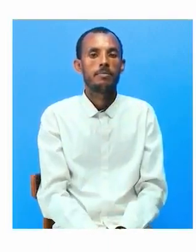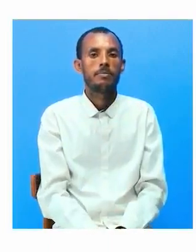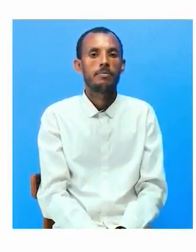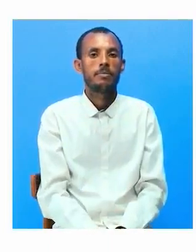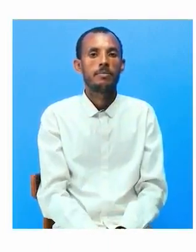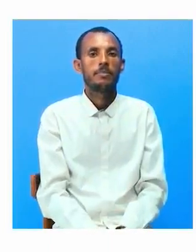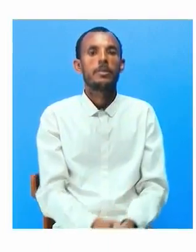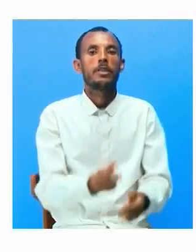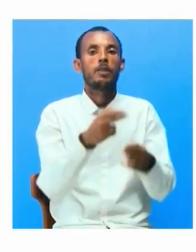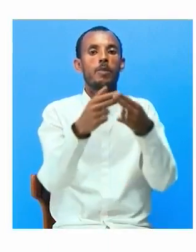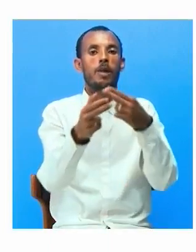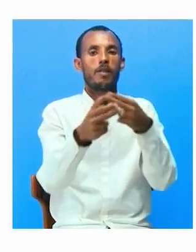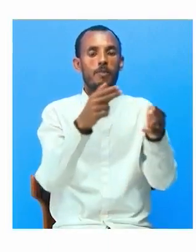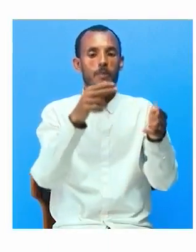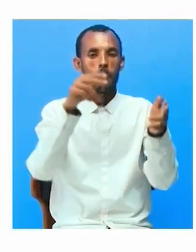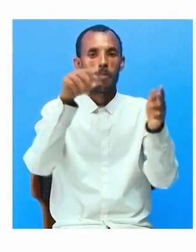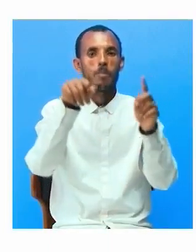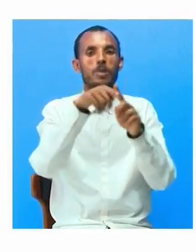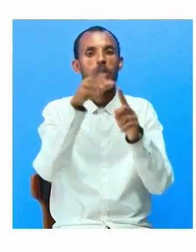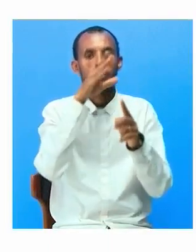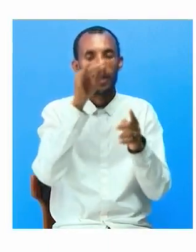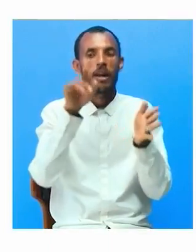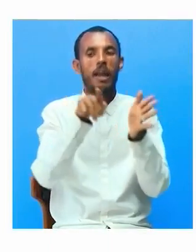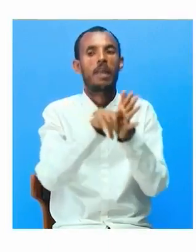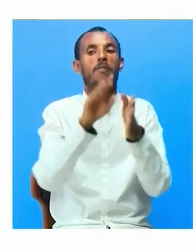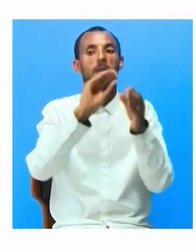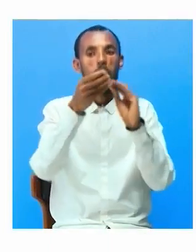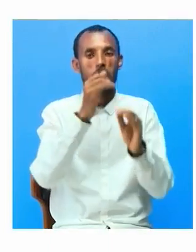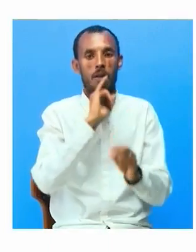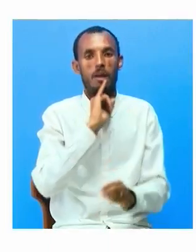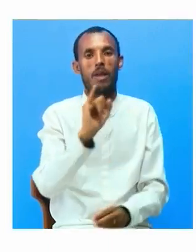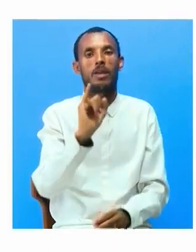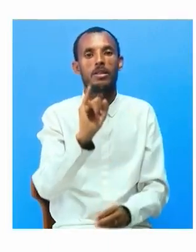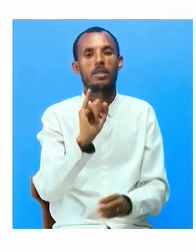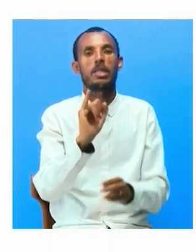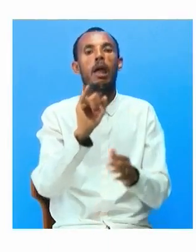the product of positive and negative number is negative.